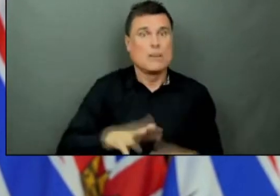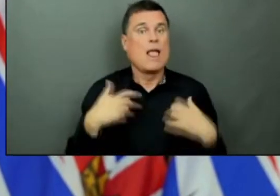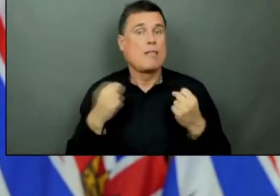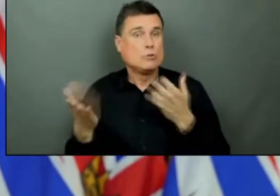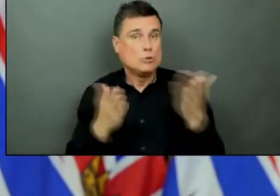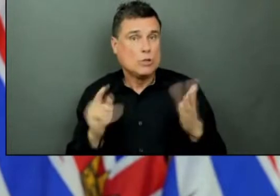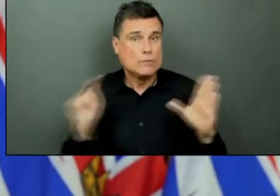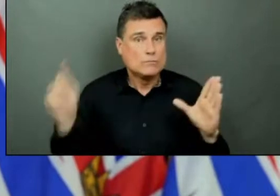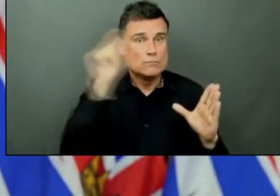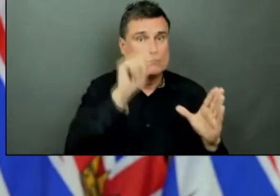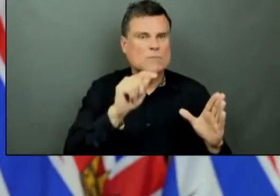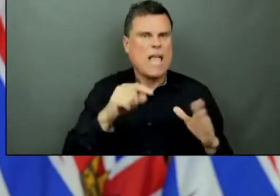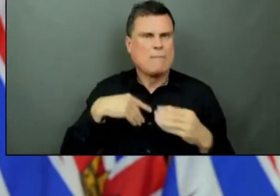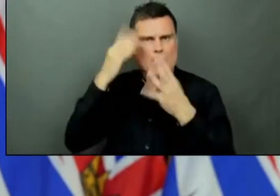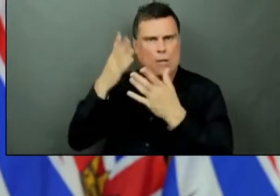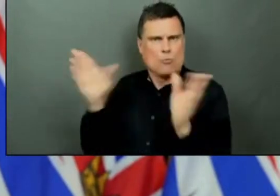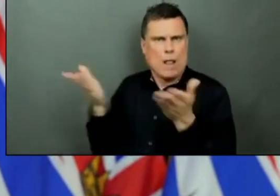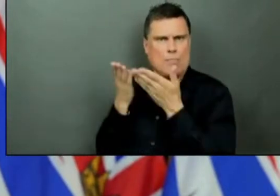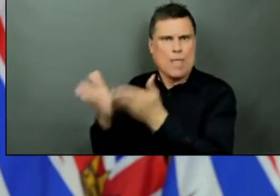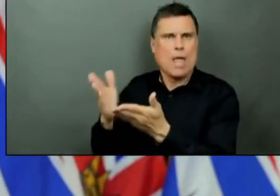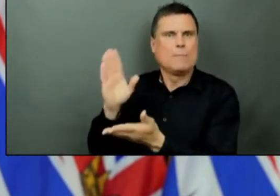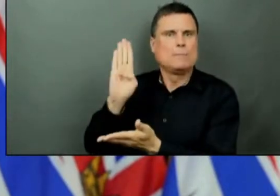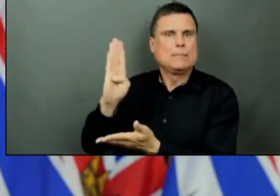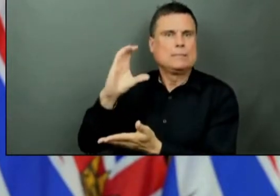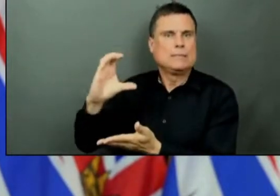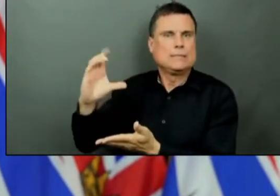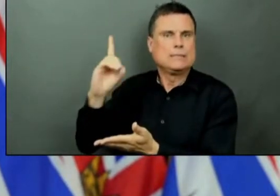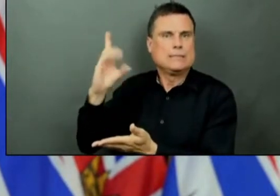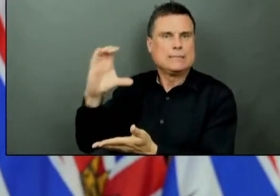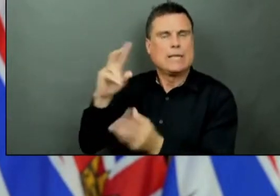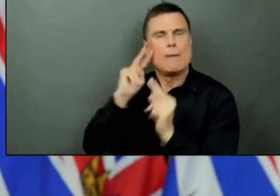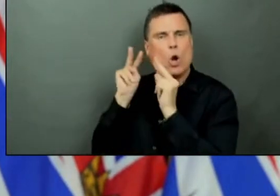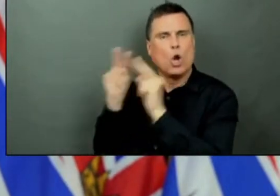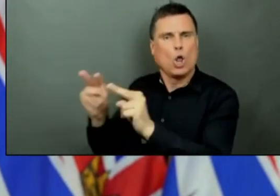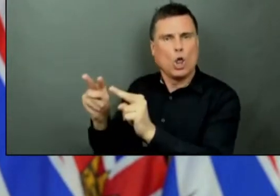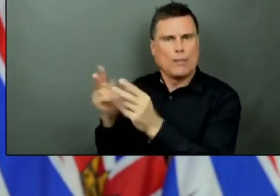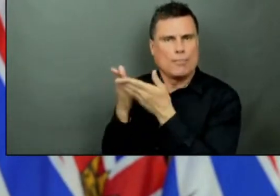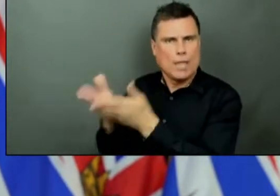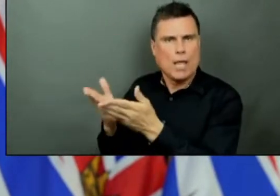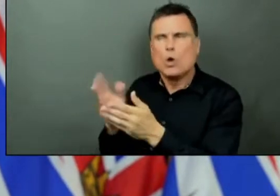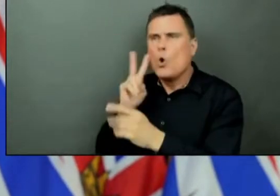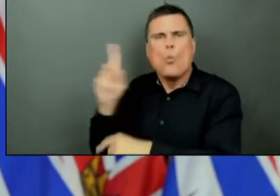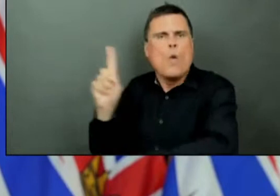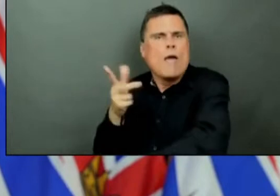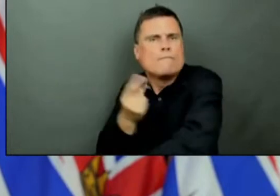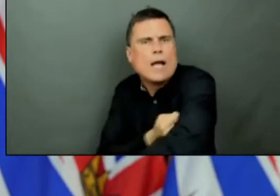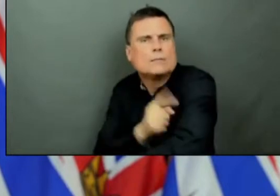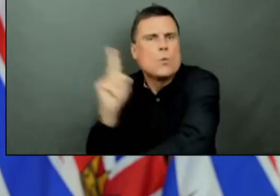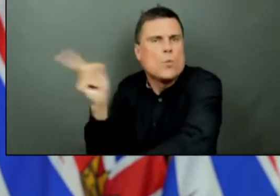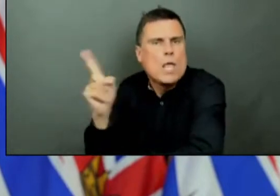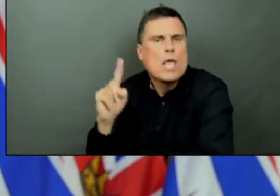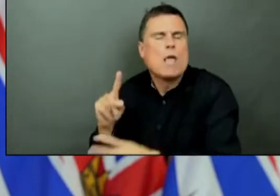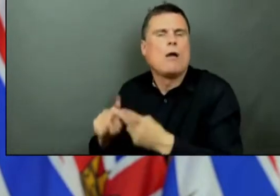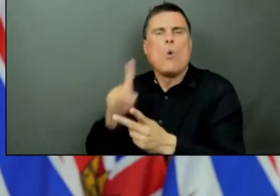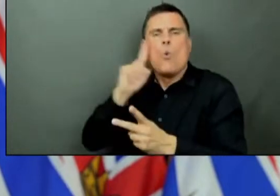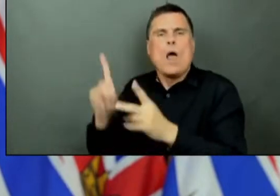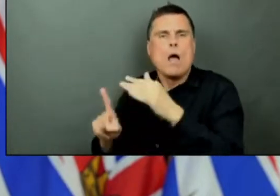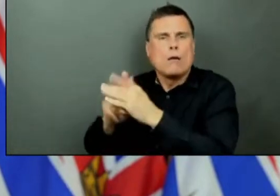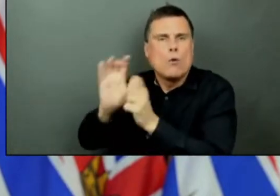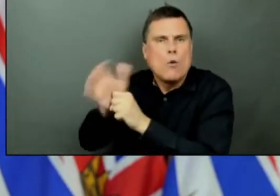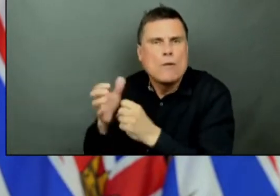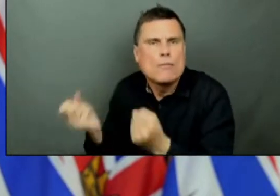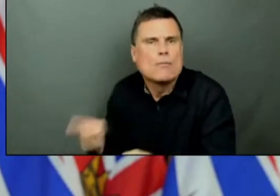Data, is now ready to launch this afternoon, and it will be launching and live on the BC CDC website before 4:30 today. Every